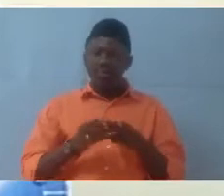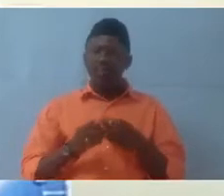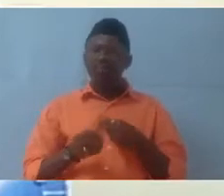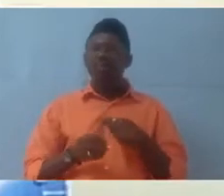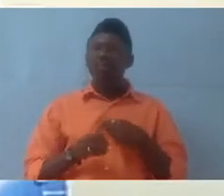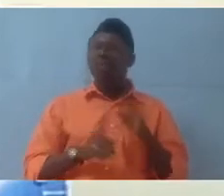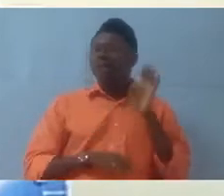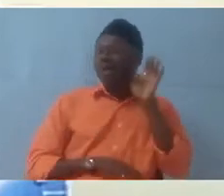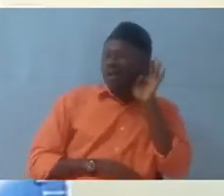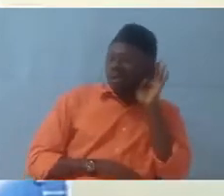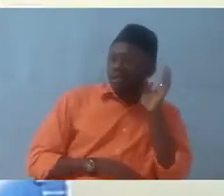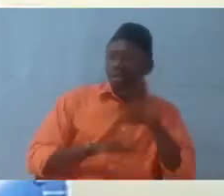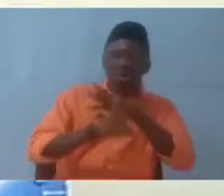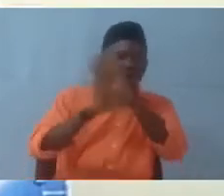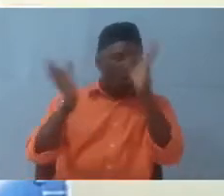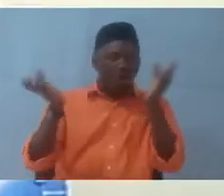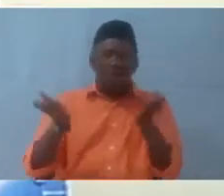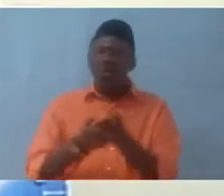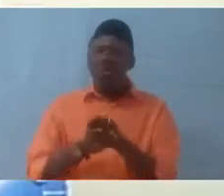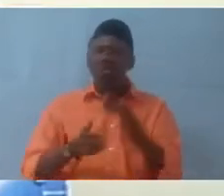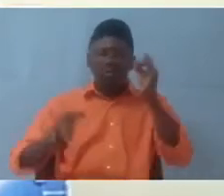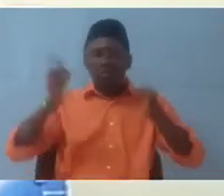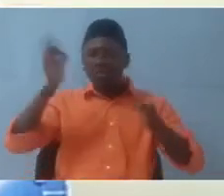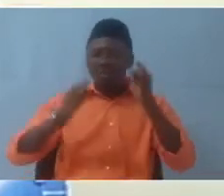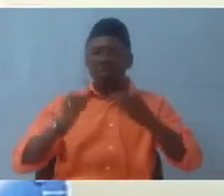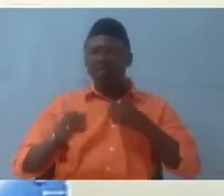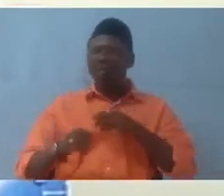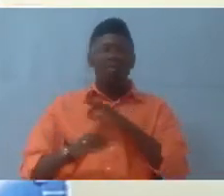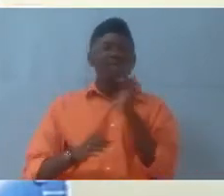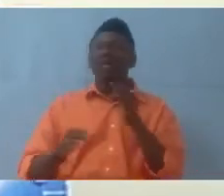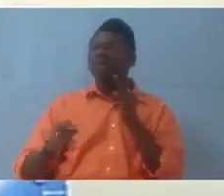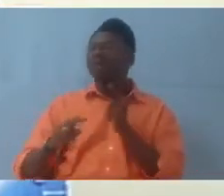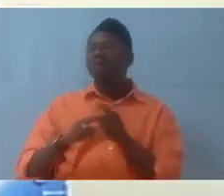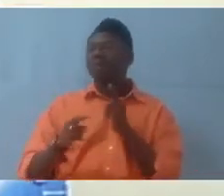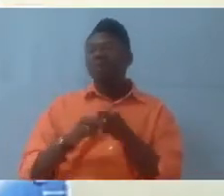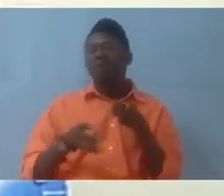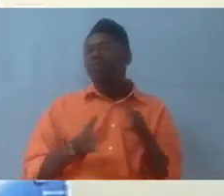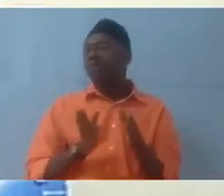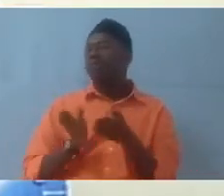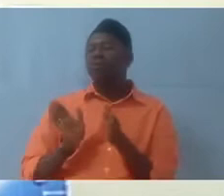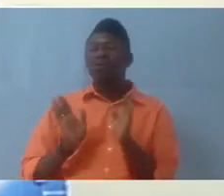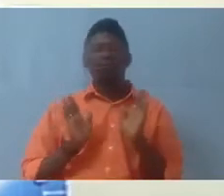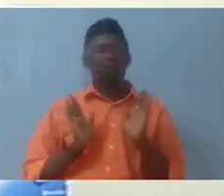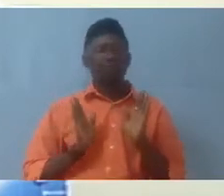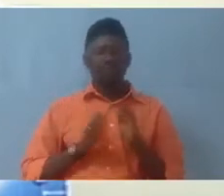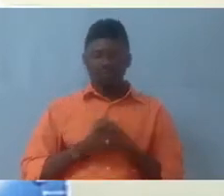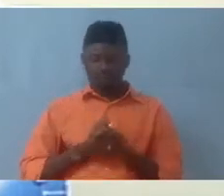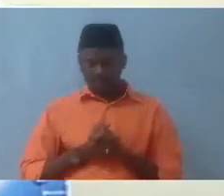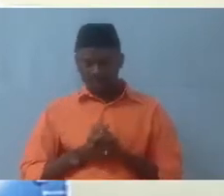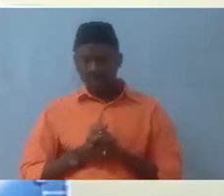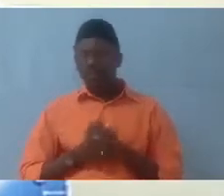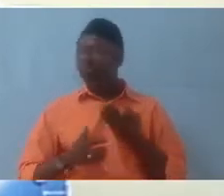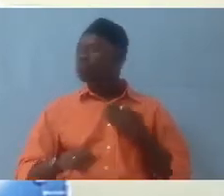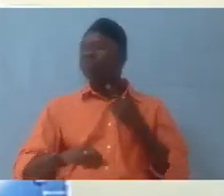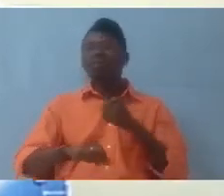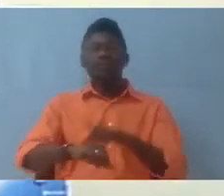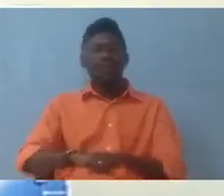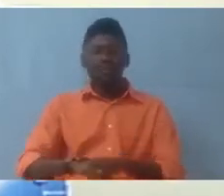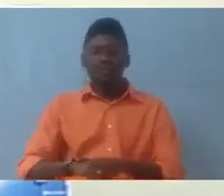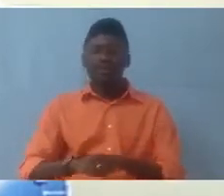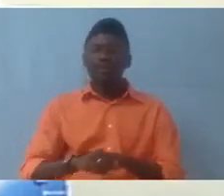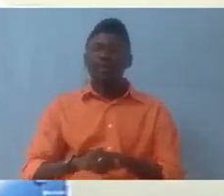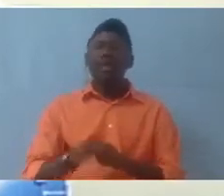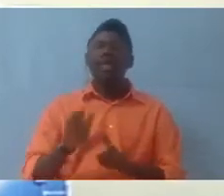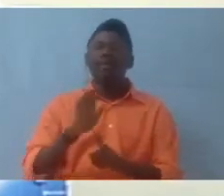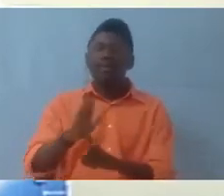manner. Tay bu ne rek suma até dama ko def ci nim gëna gaawé. And sometimes especially where you have the